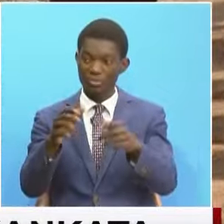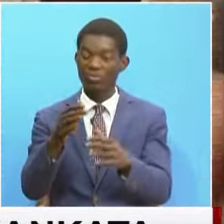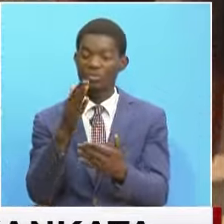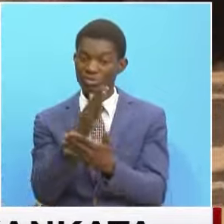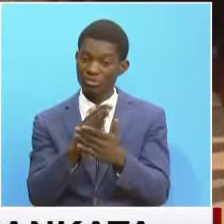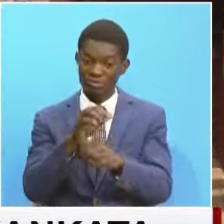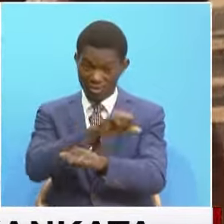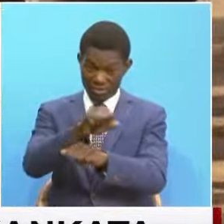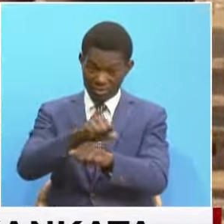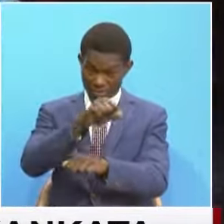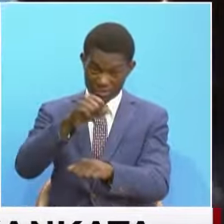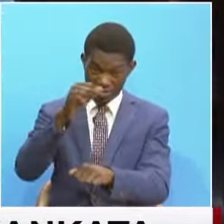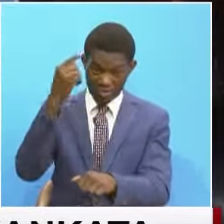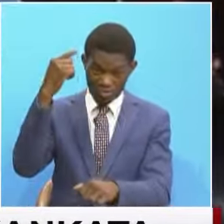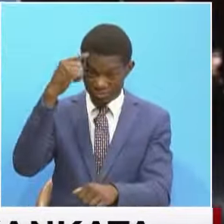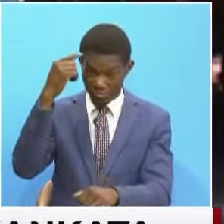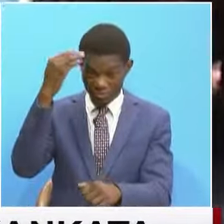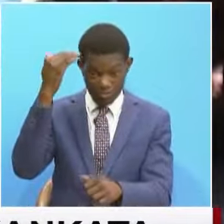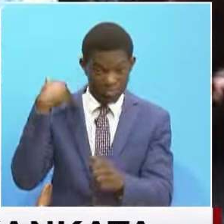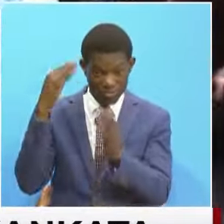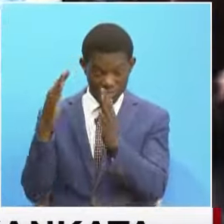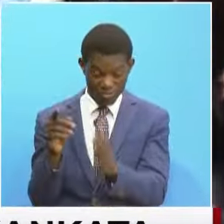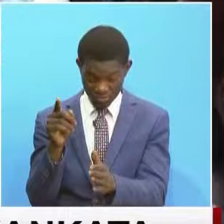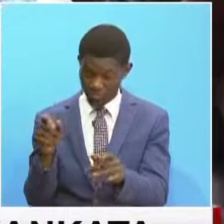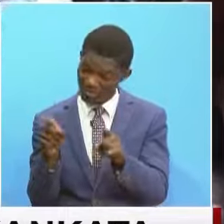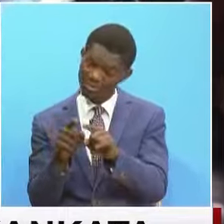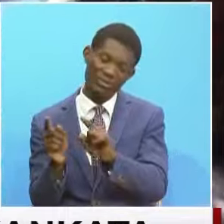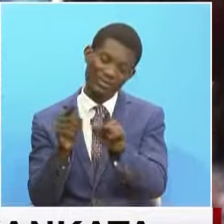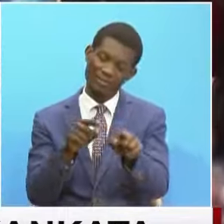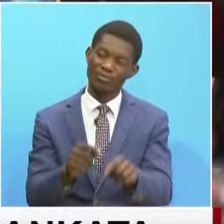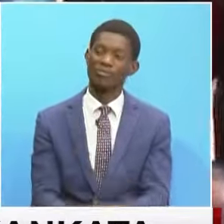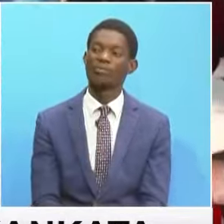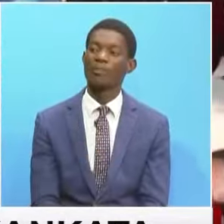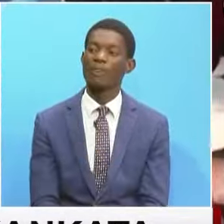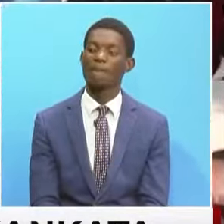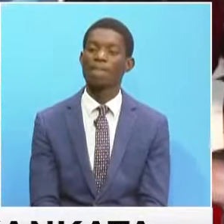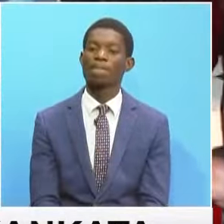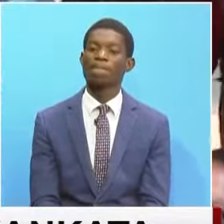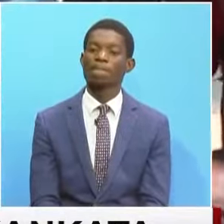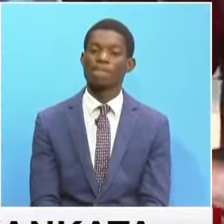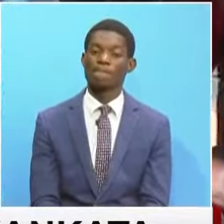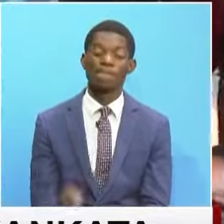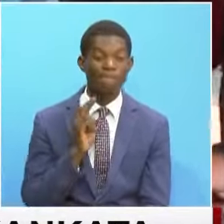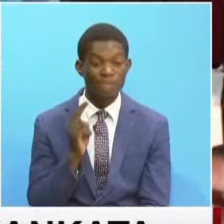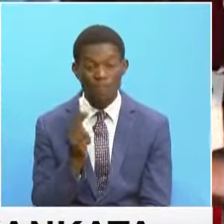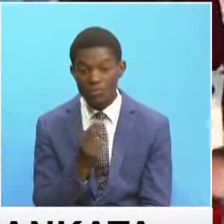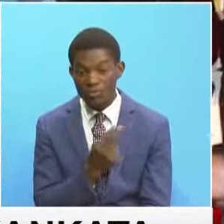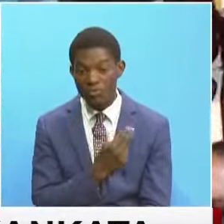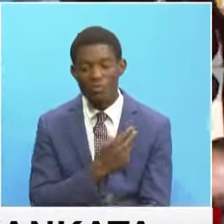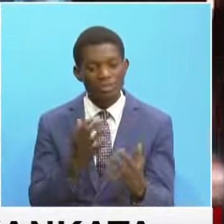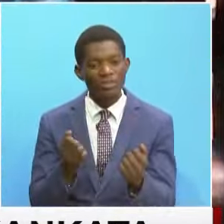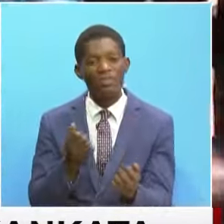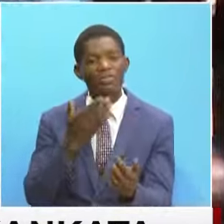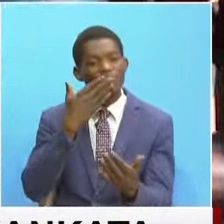the infrastructure. Today we witness the frustration of our effort, better learning environment for our